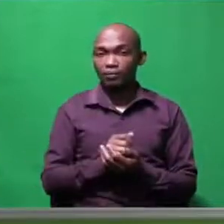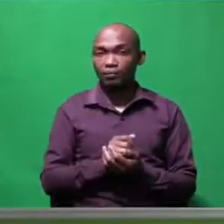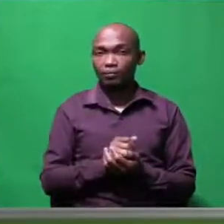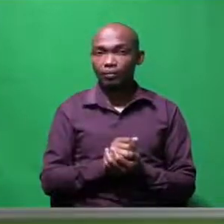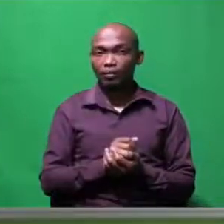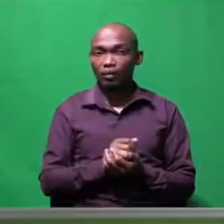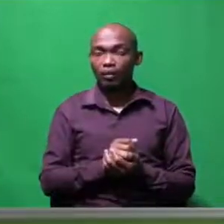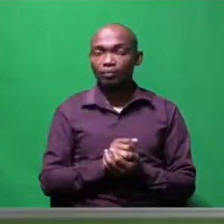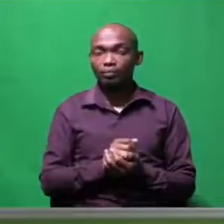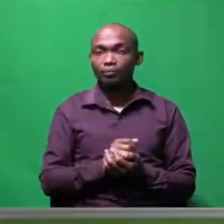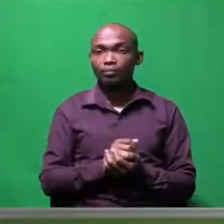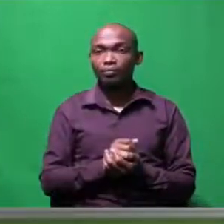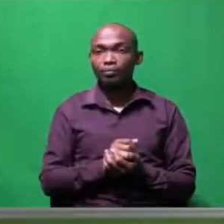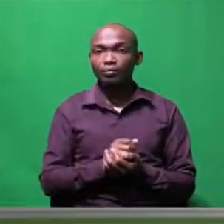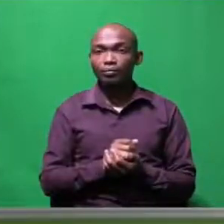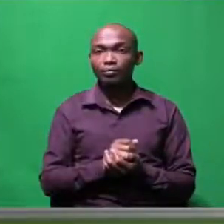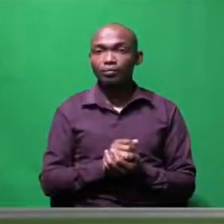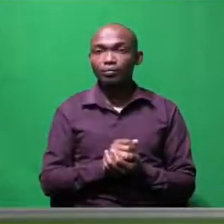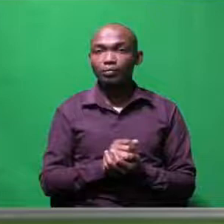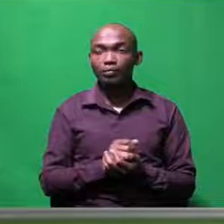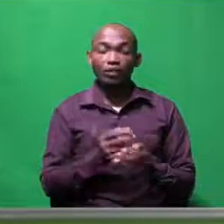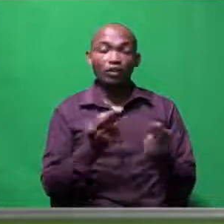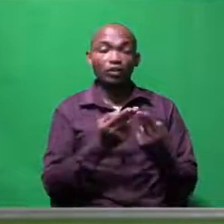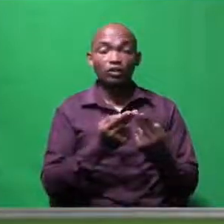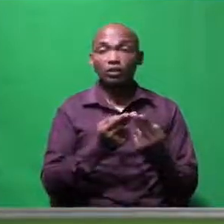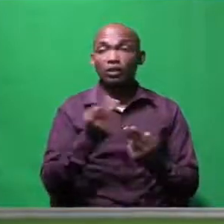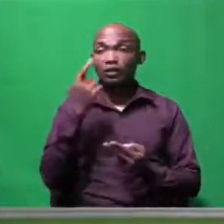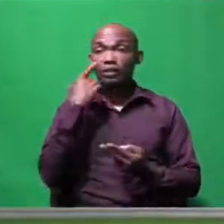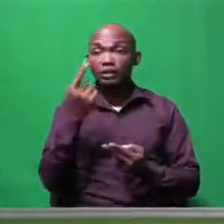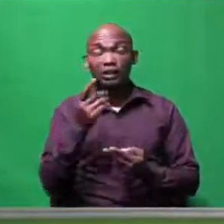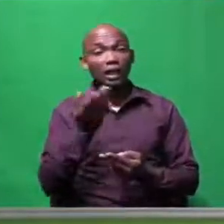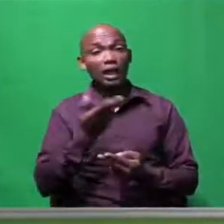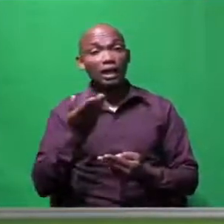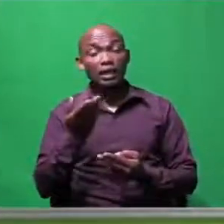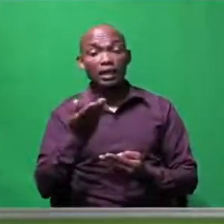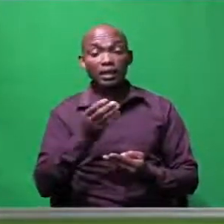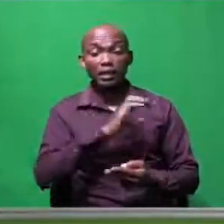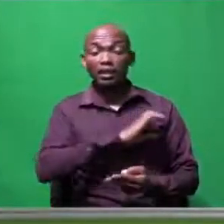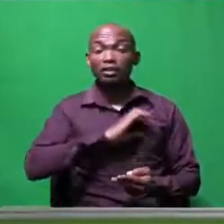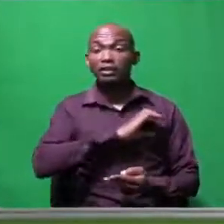Also, let us look another characteristic of a rock.